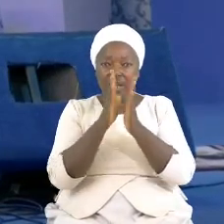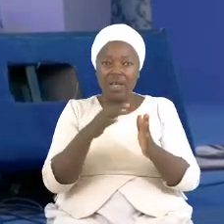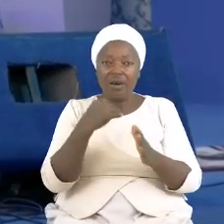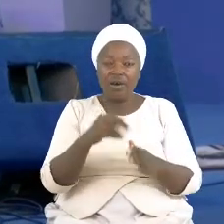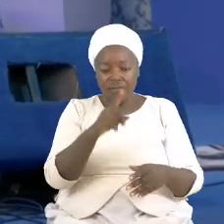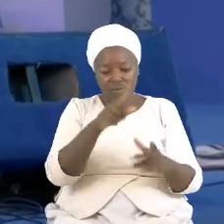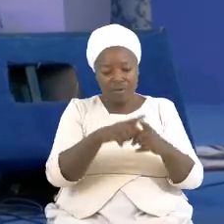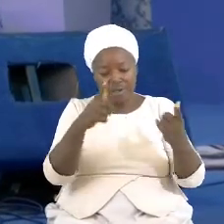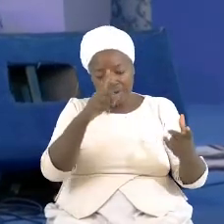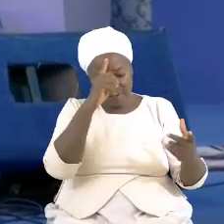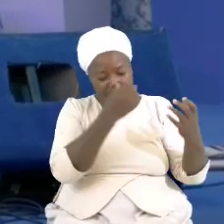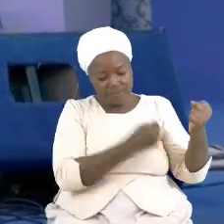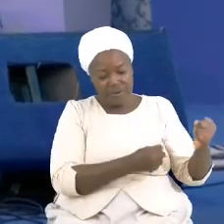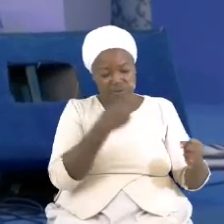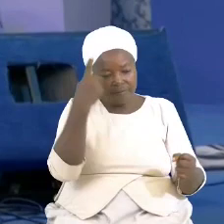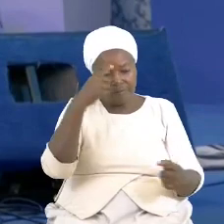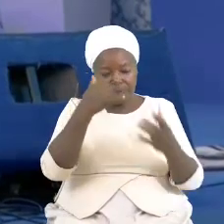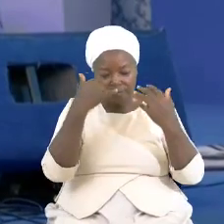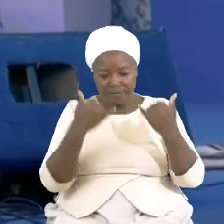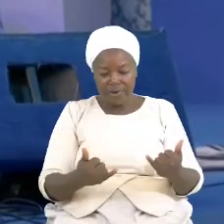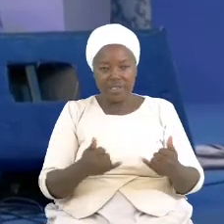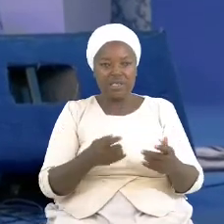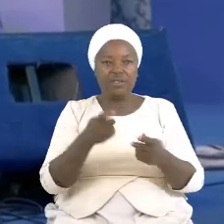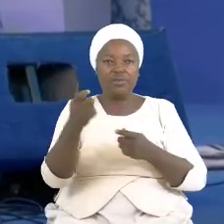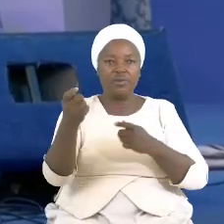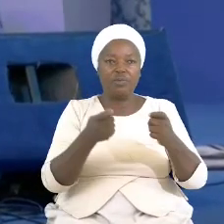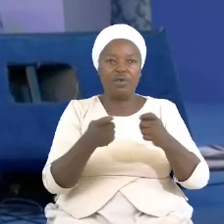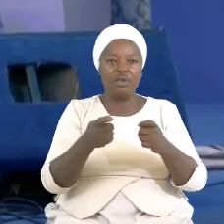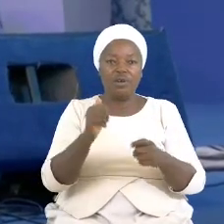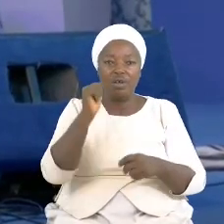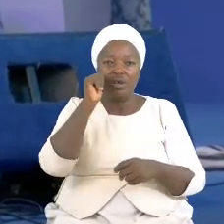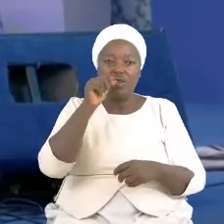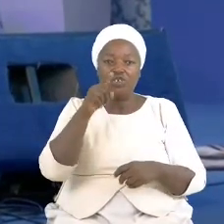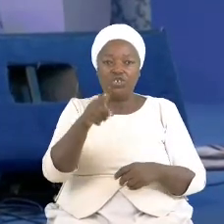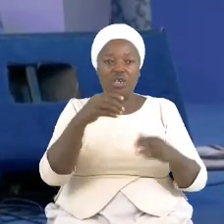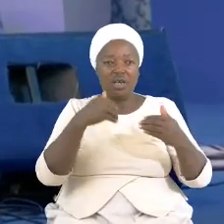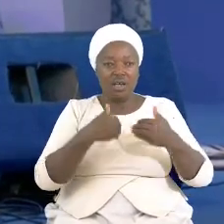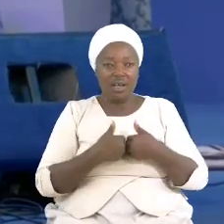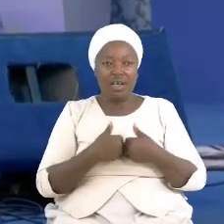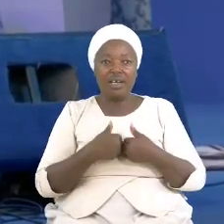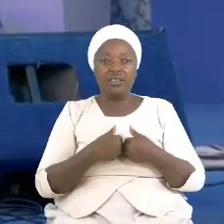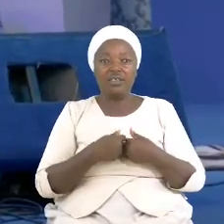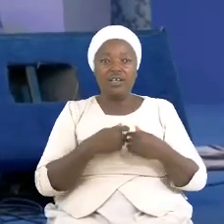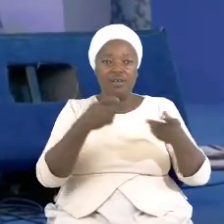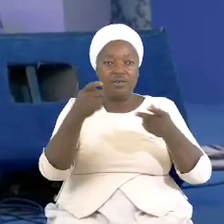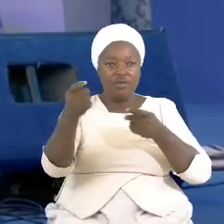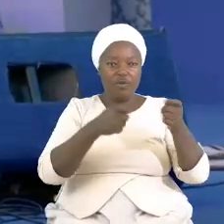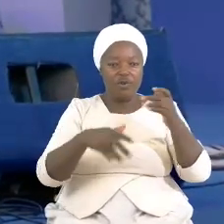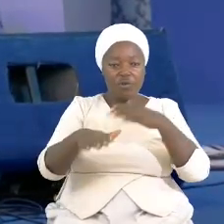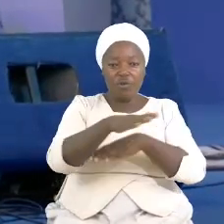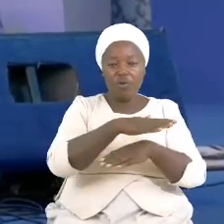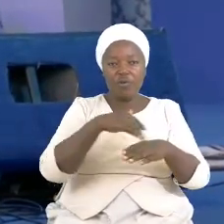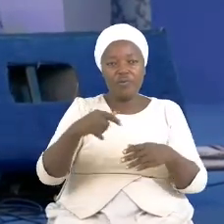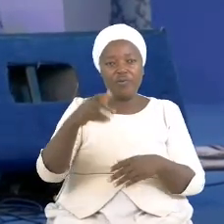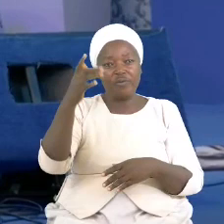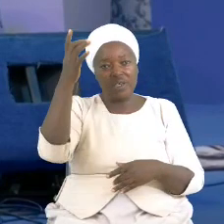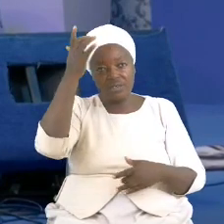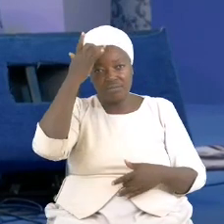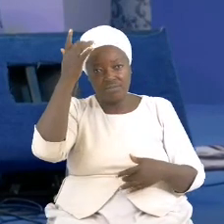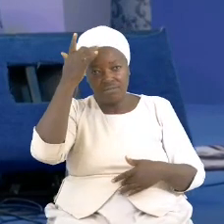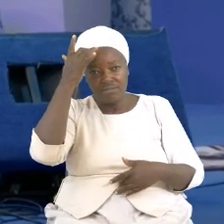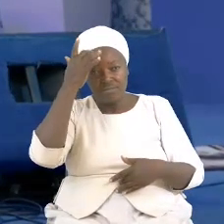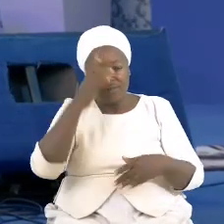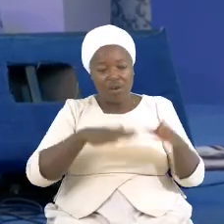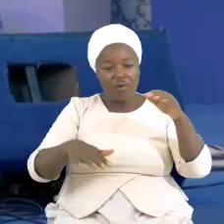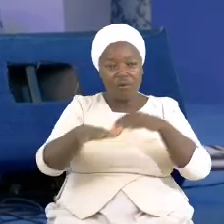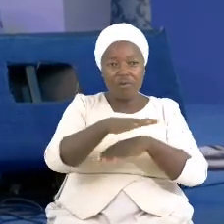present dominion. She had dominion over the demon, over the disease, over the